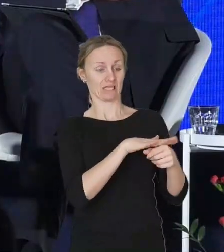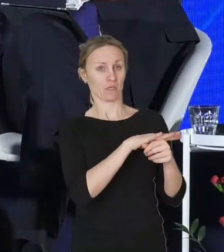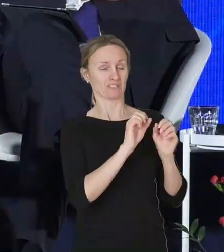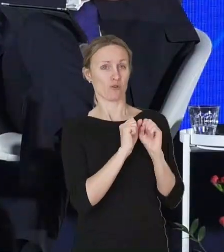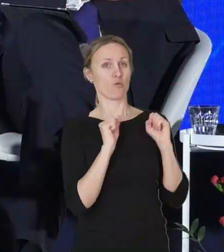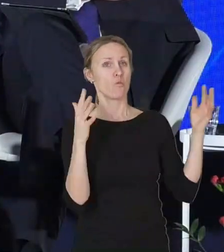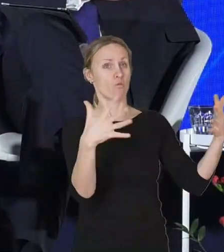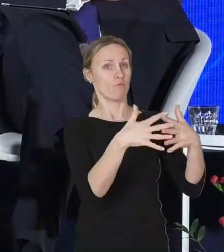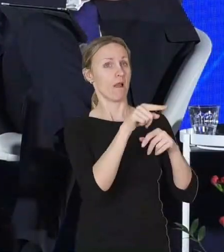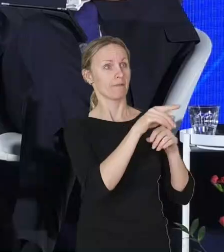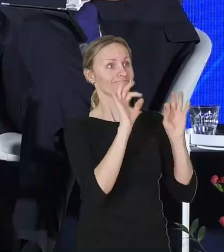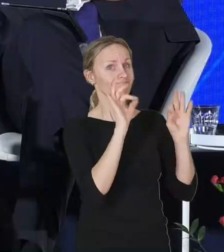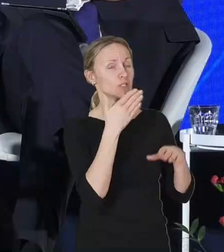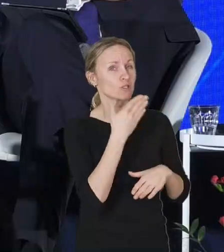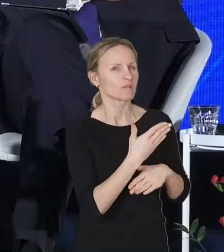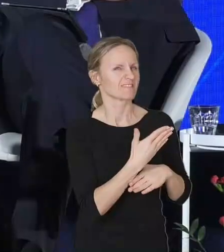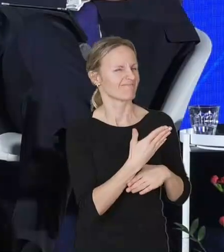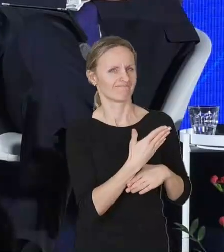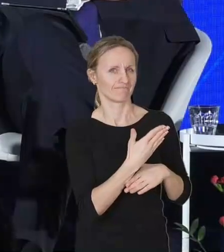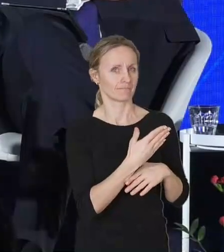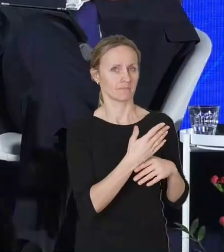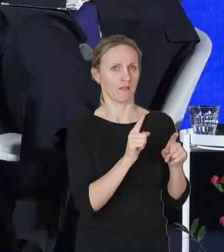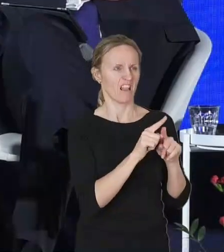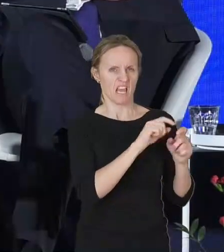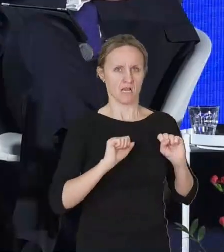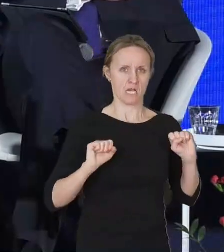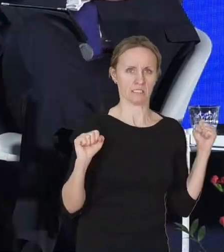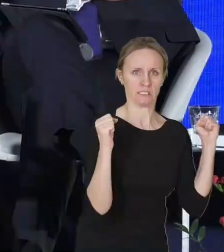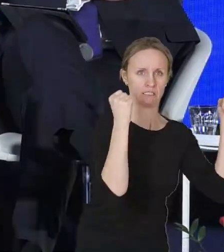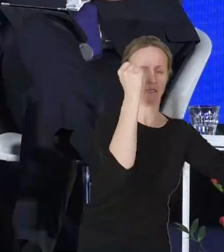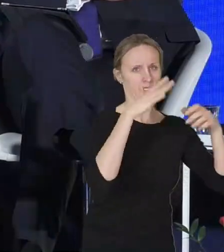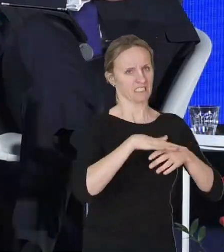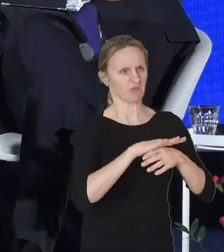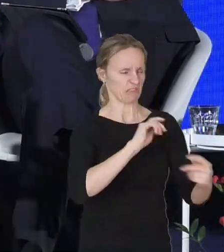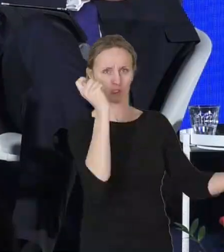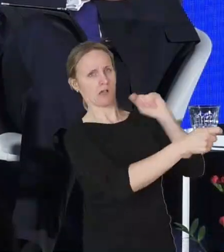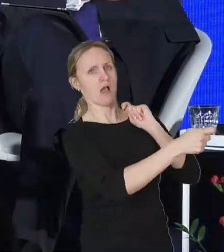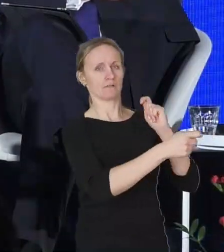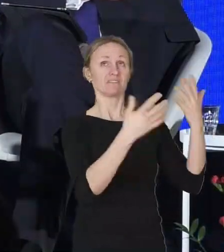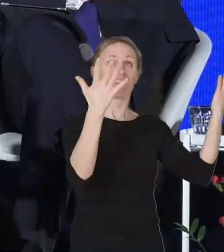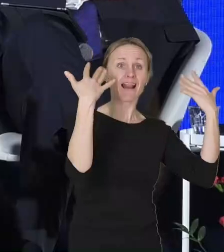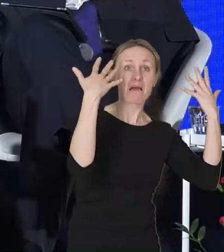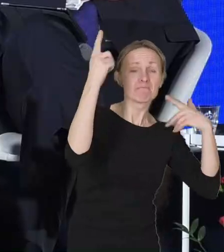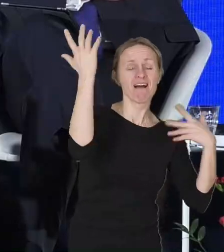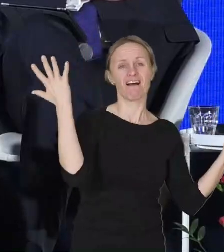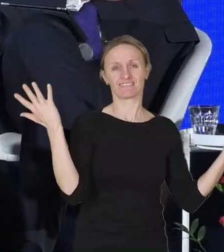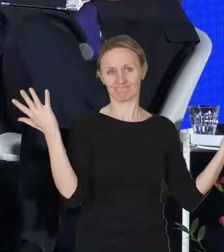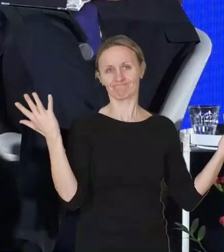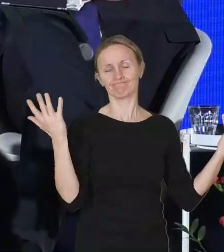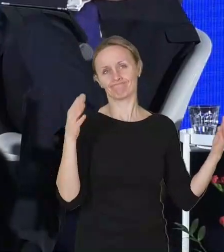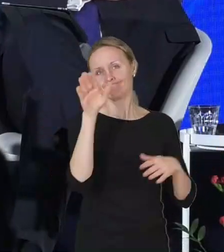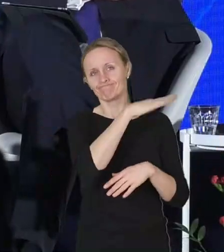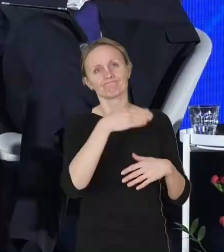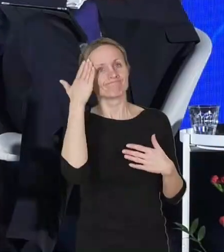have the climate changes that are in certain parts of the European Union. We have other parts, not